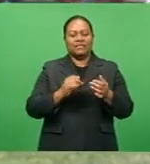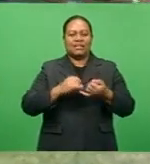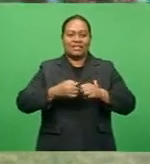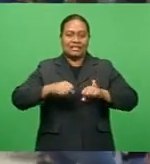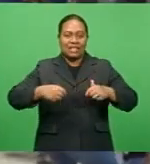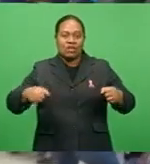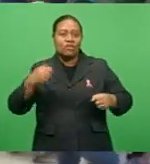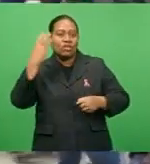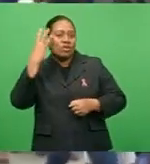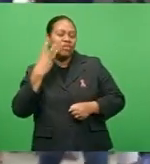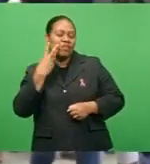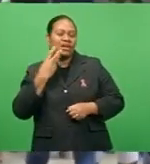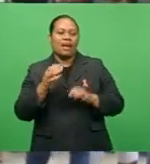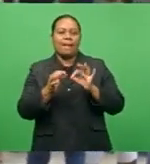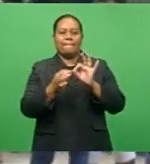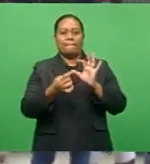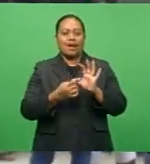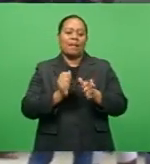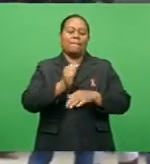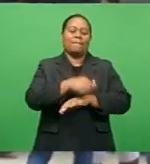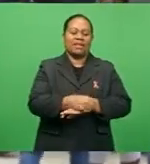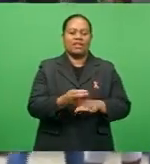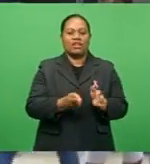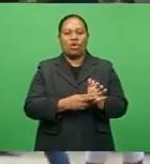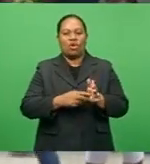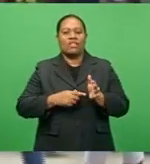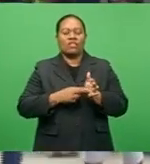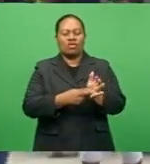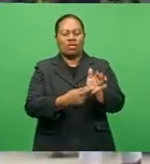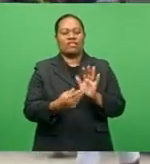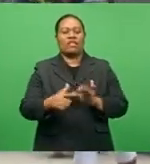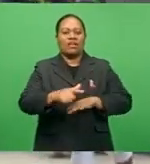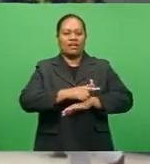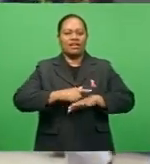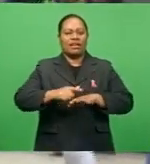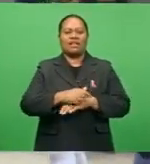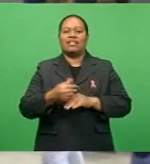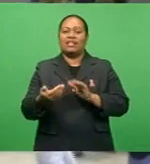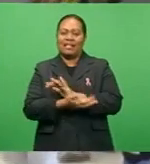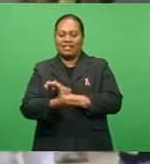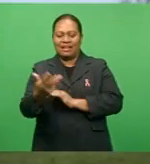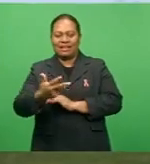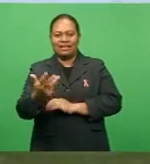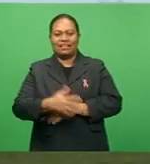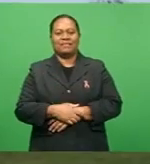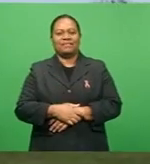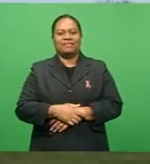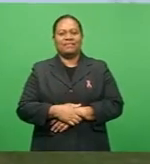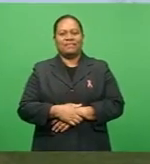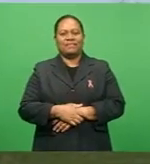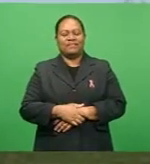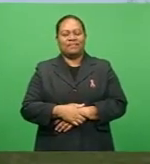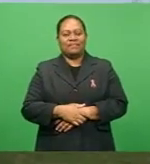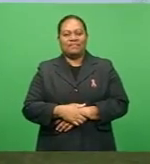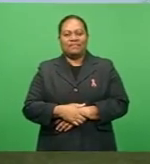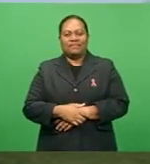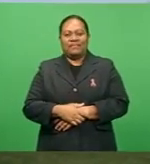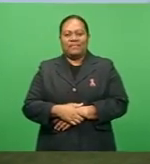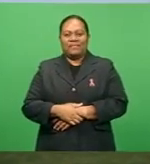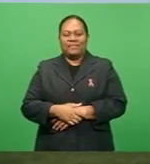Ro Alitheratin Dobi Berata says the second half was crucial as they had to change their game plan. They just